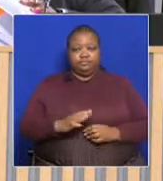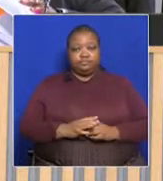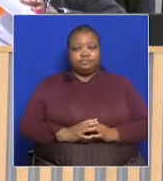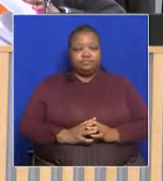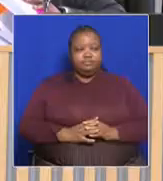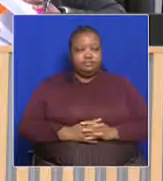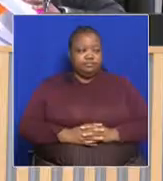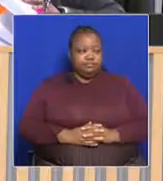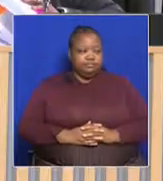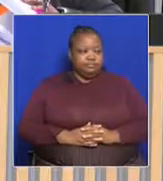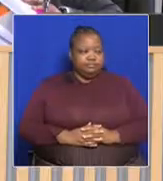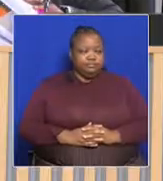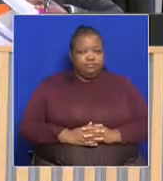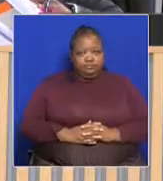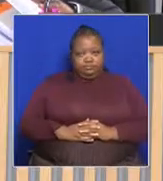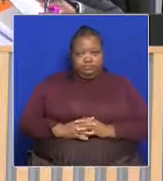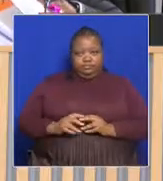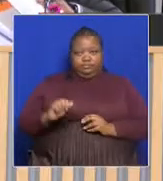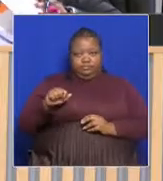Yes, I've got it.